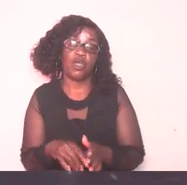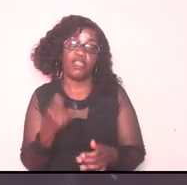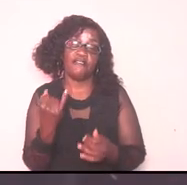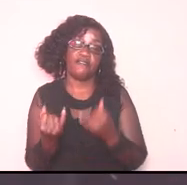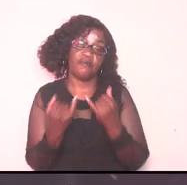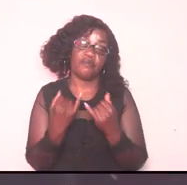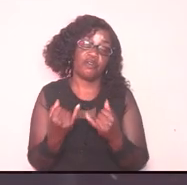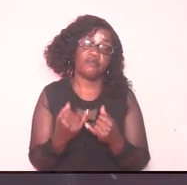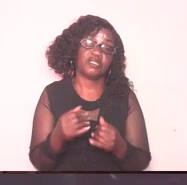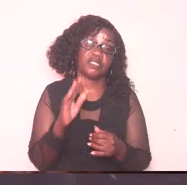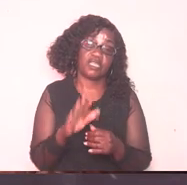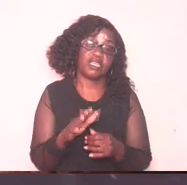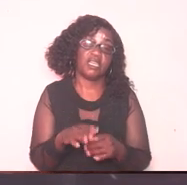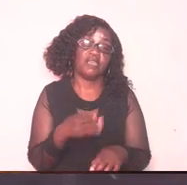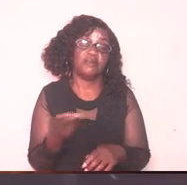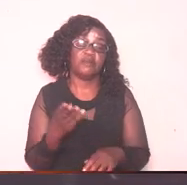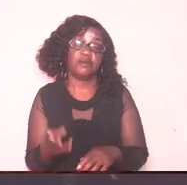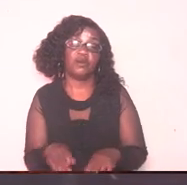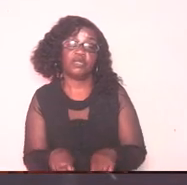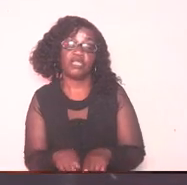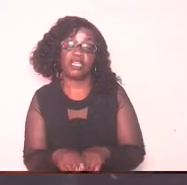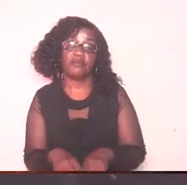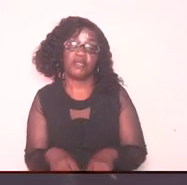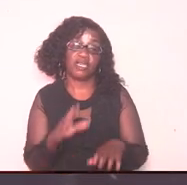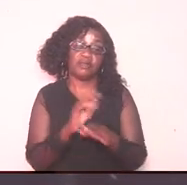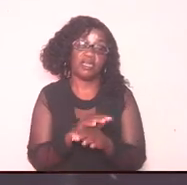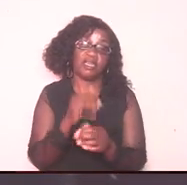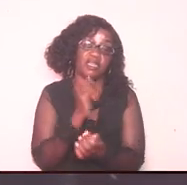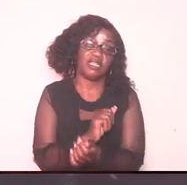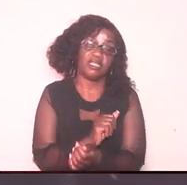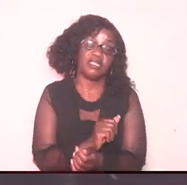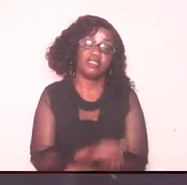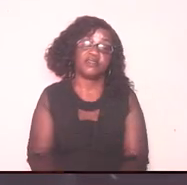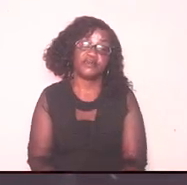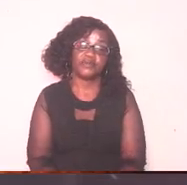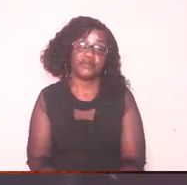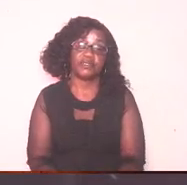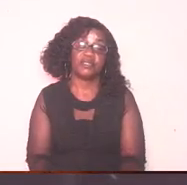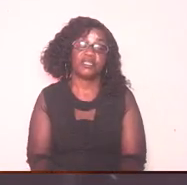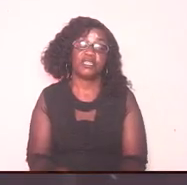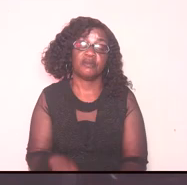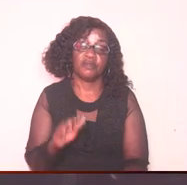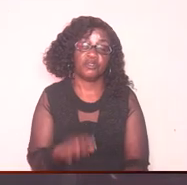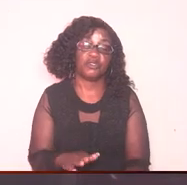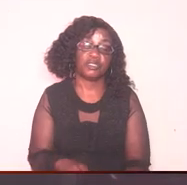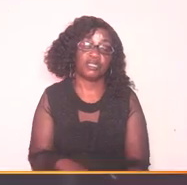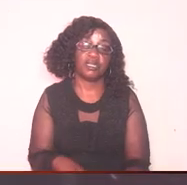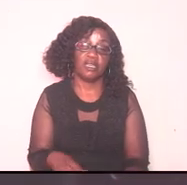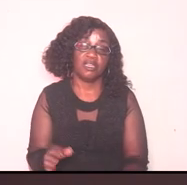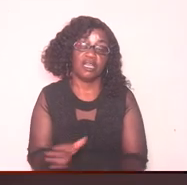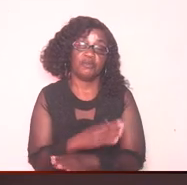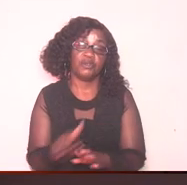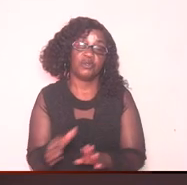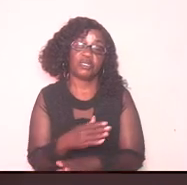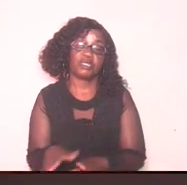and if laws agree for people to be able to engage in sexual activity, we see that rates of exploitation actually are low. And they come up to us and they